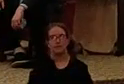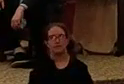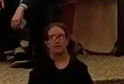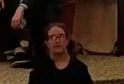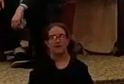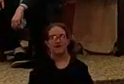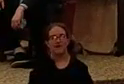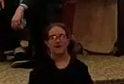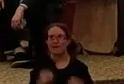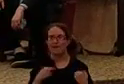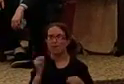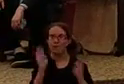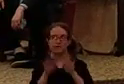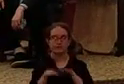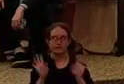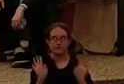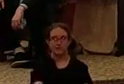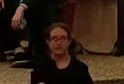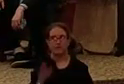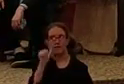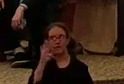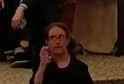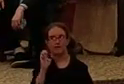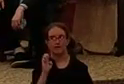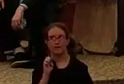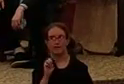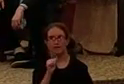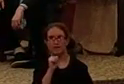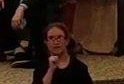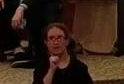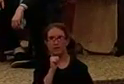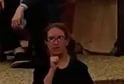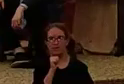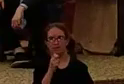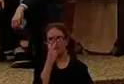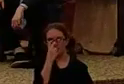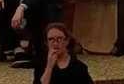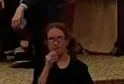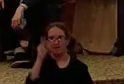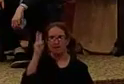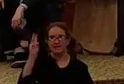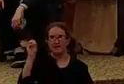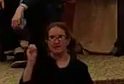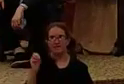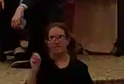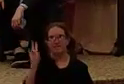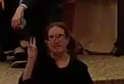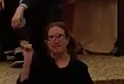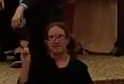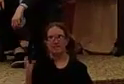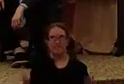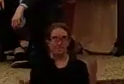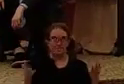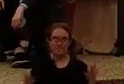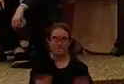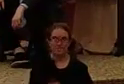I ain't got no kids. Abram wasn't that old at this time. He was probably around 60, 70,